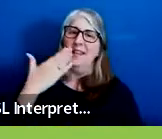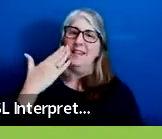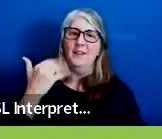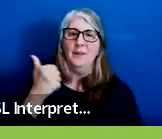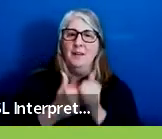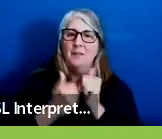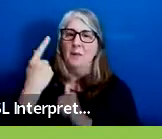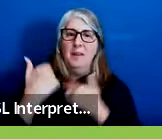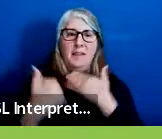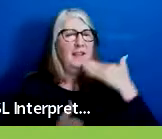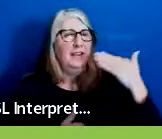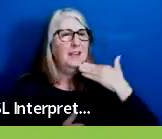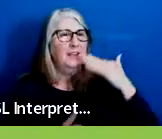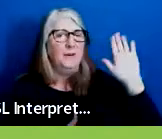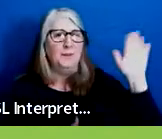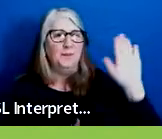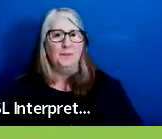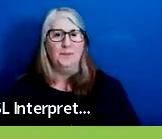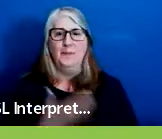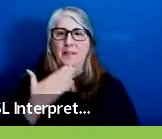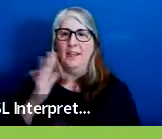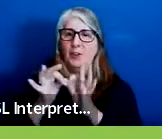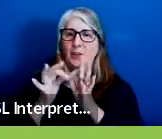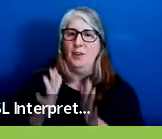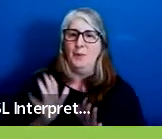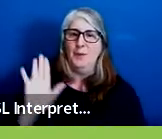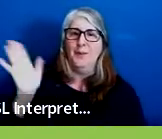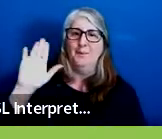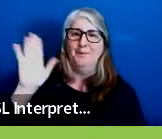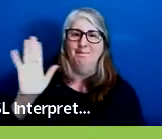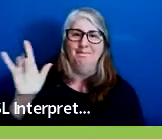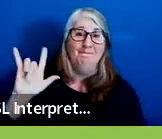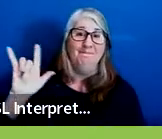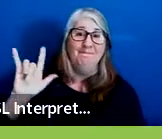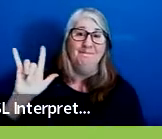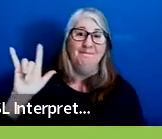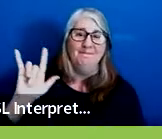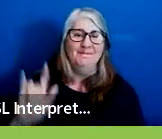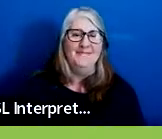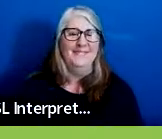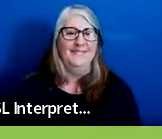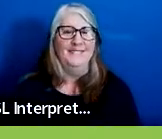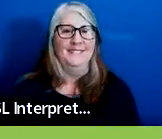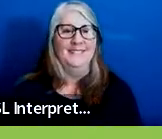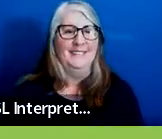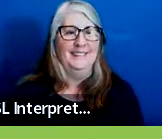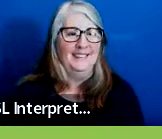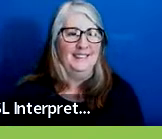Thank you, everybody. Thank you to our interpreter as well. Yes. Thank you, Catherine.